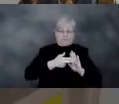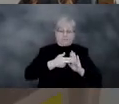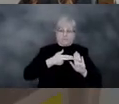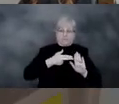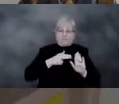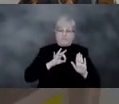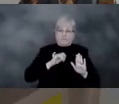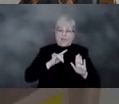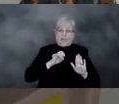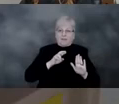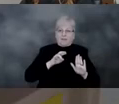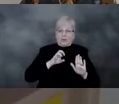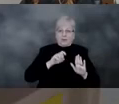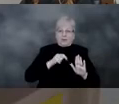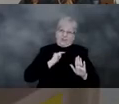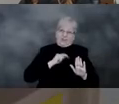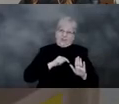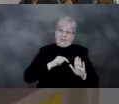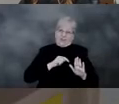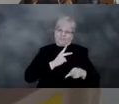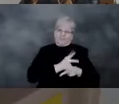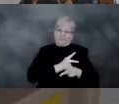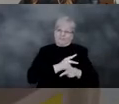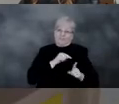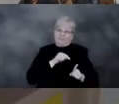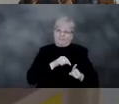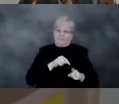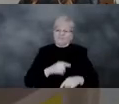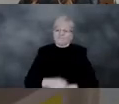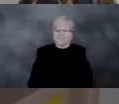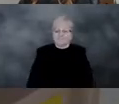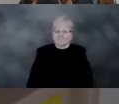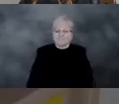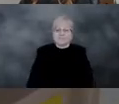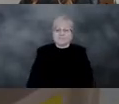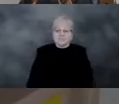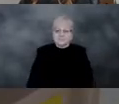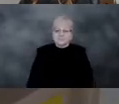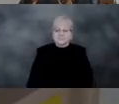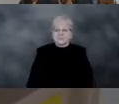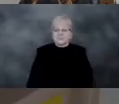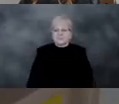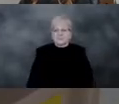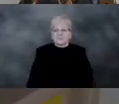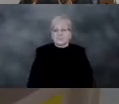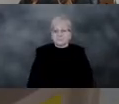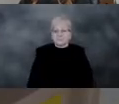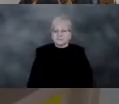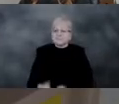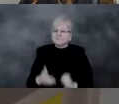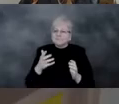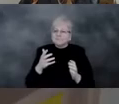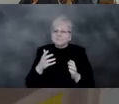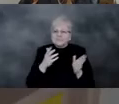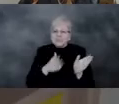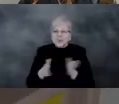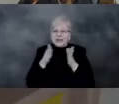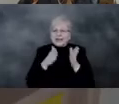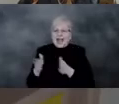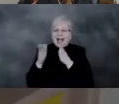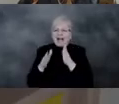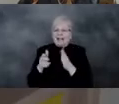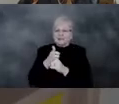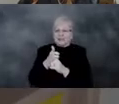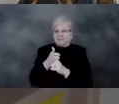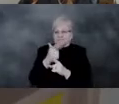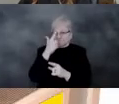to add to your favorites will appear here. So just another organizational tool that you can choose to use.